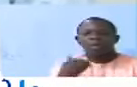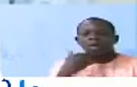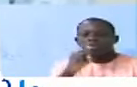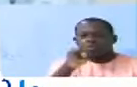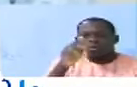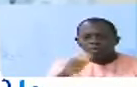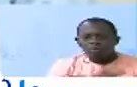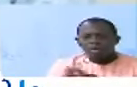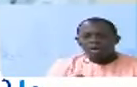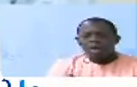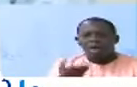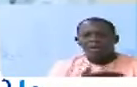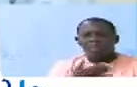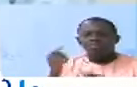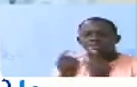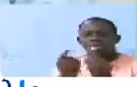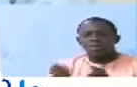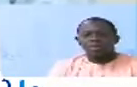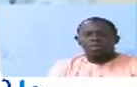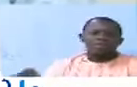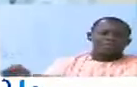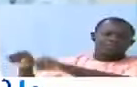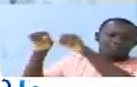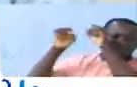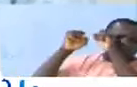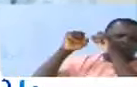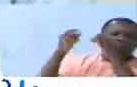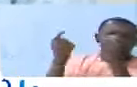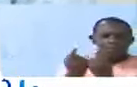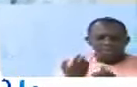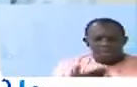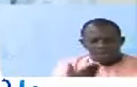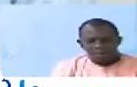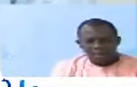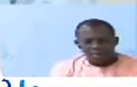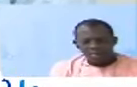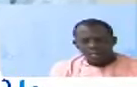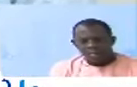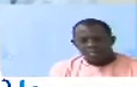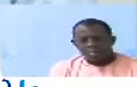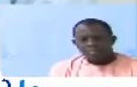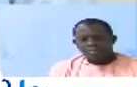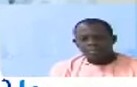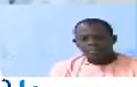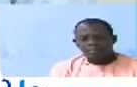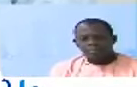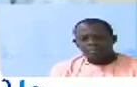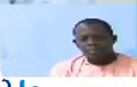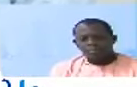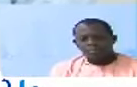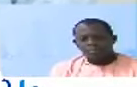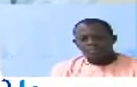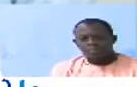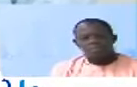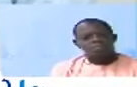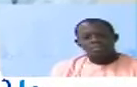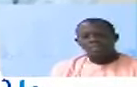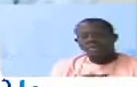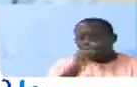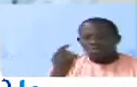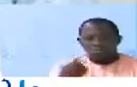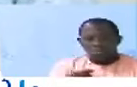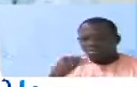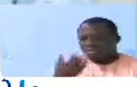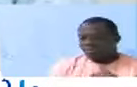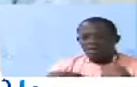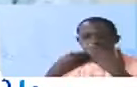larang kamfano dunvo e wildi ala lapan. Fula dume fene laba. Mal larang kamfandi. They didn't give us anything